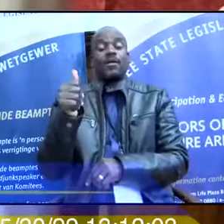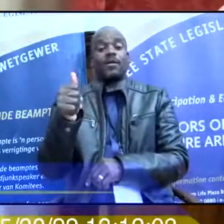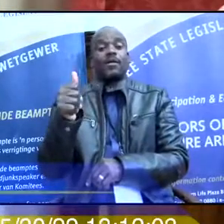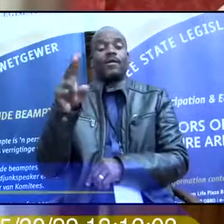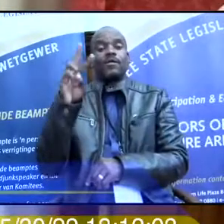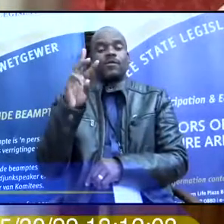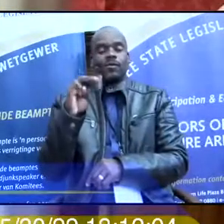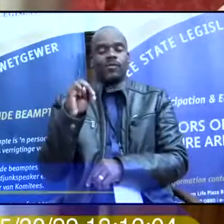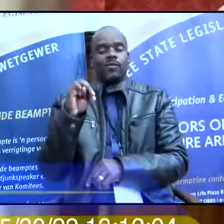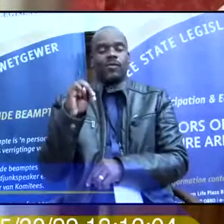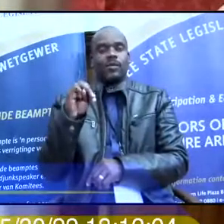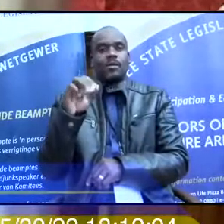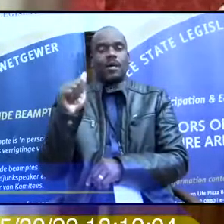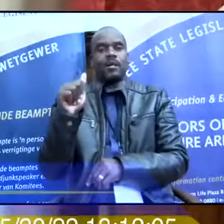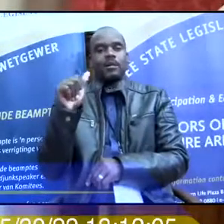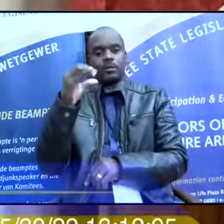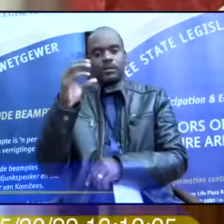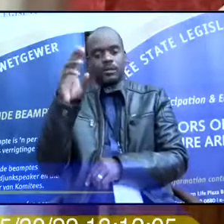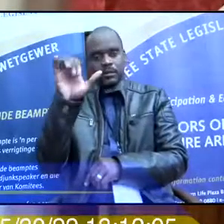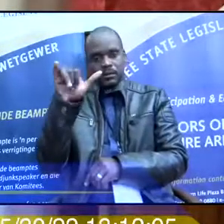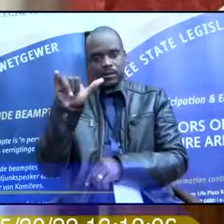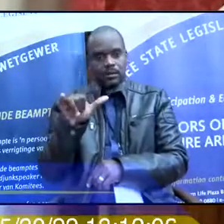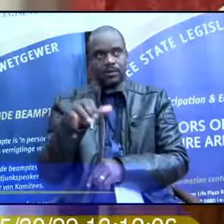we are as the province